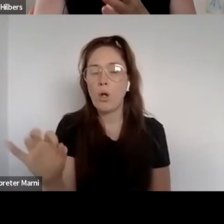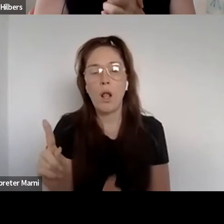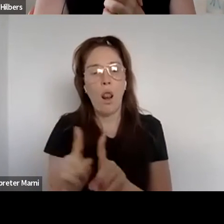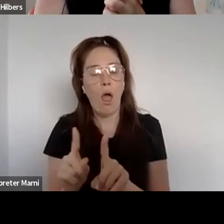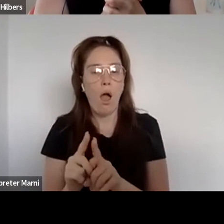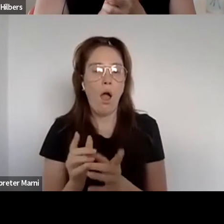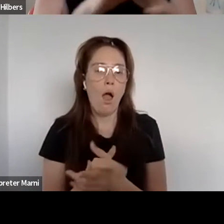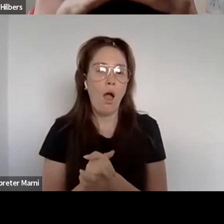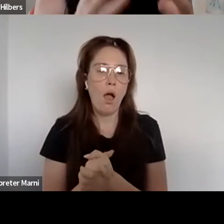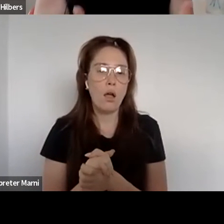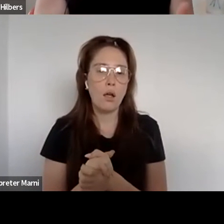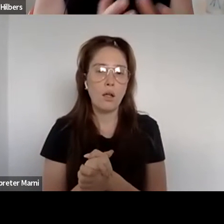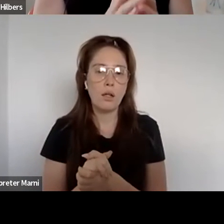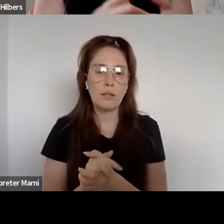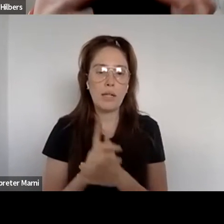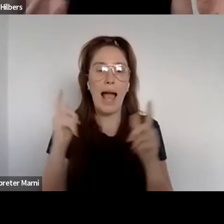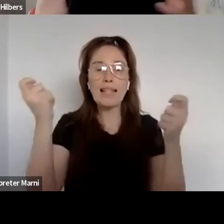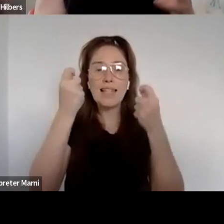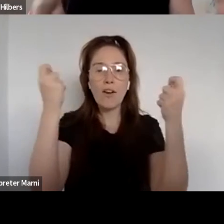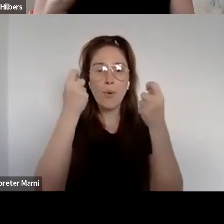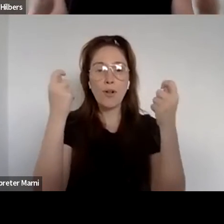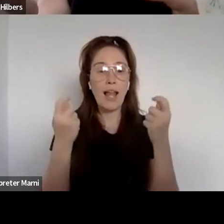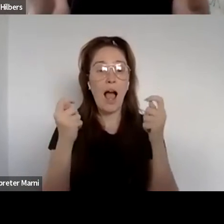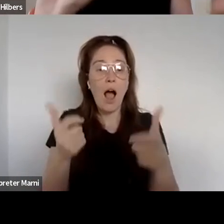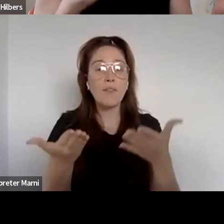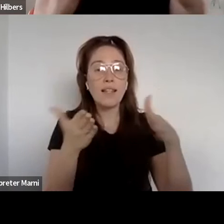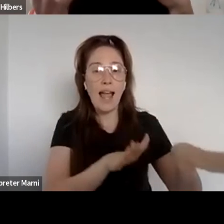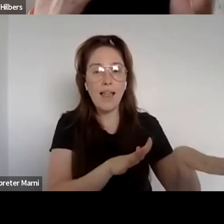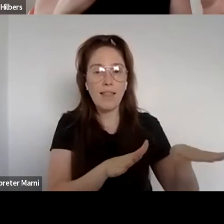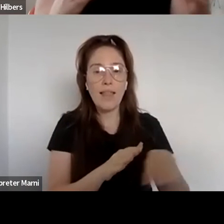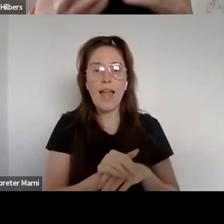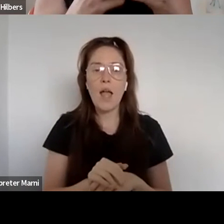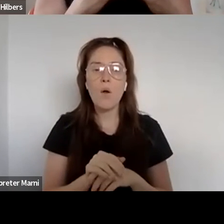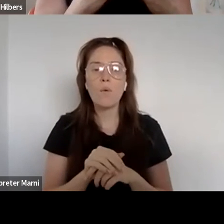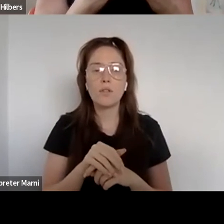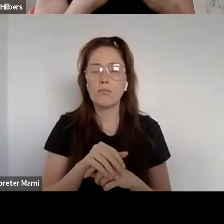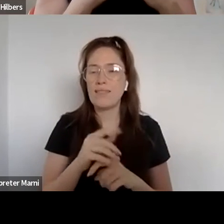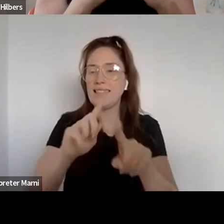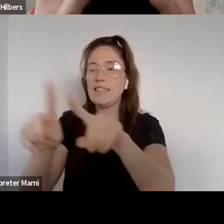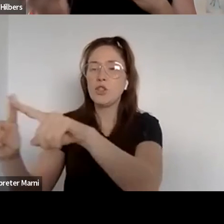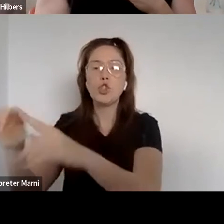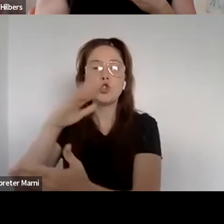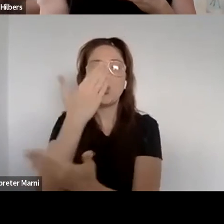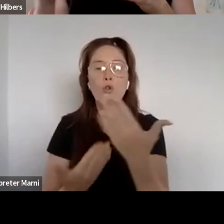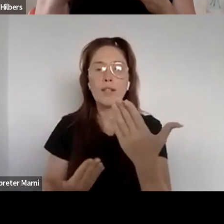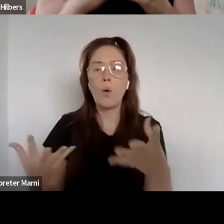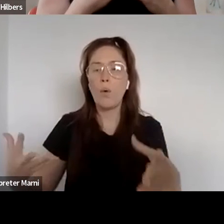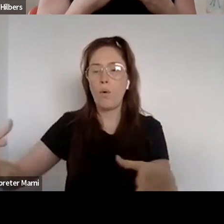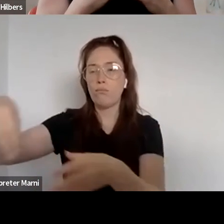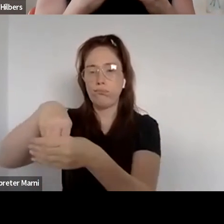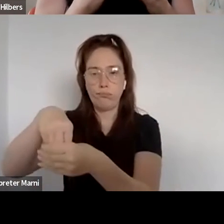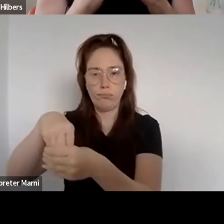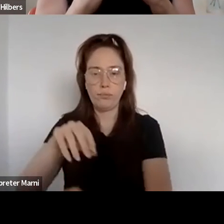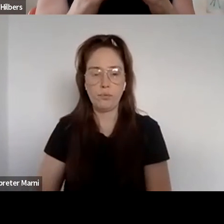a ceremony after someone died. It was like our collective stories around that. So in that, I think it